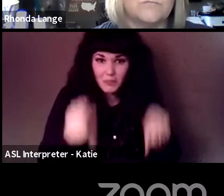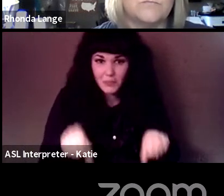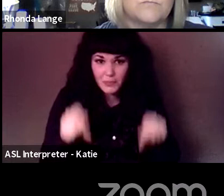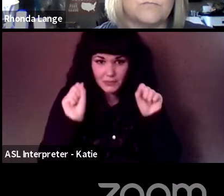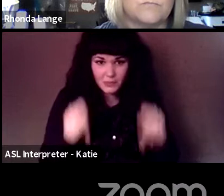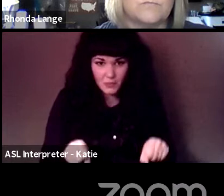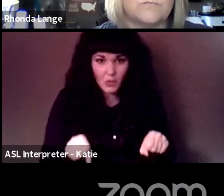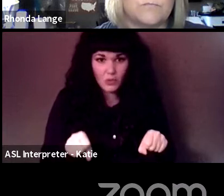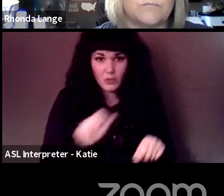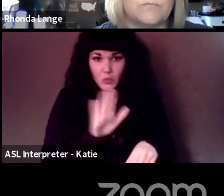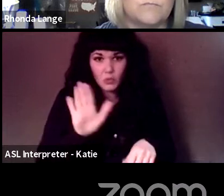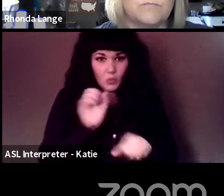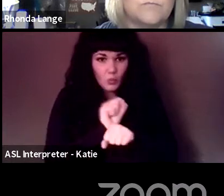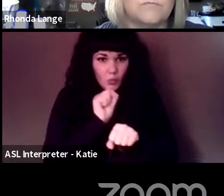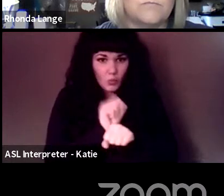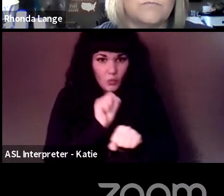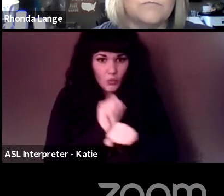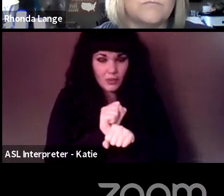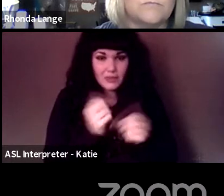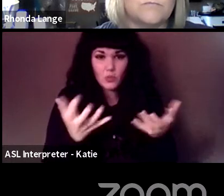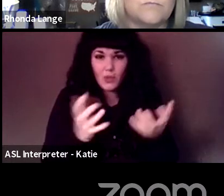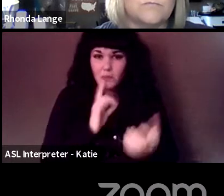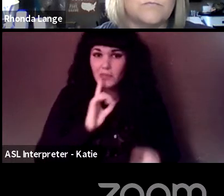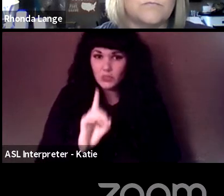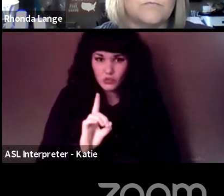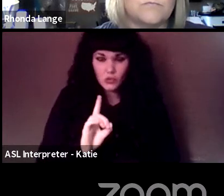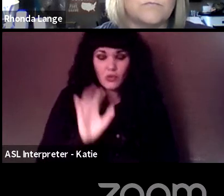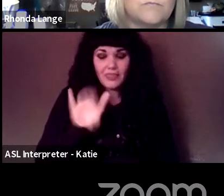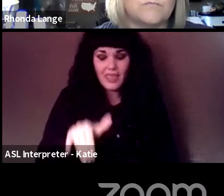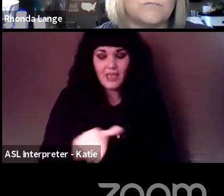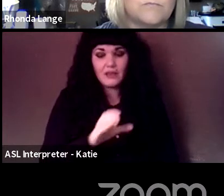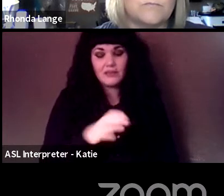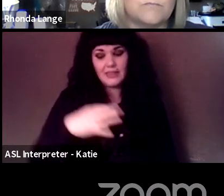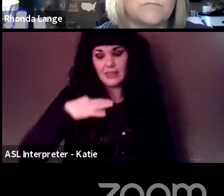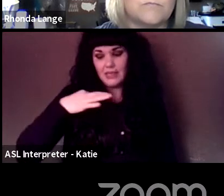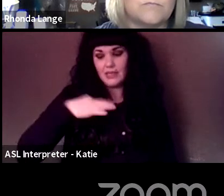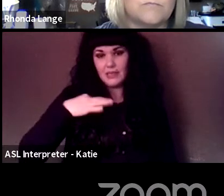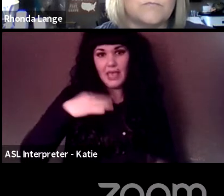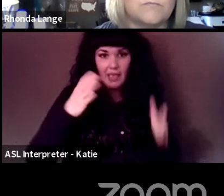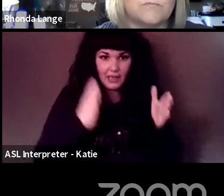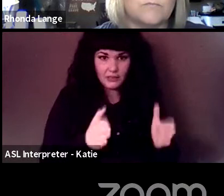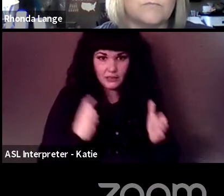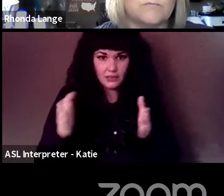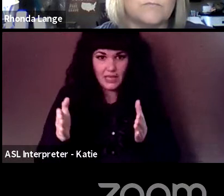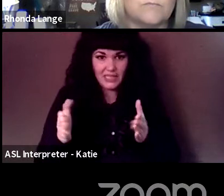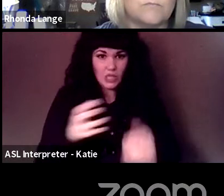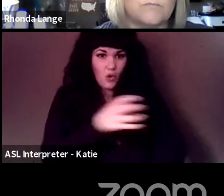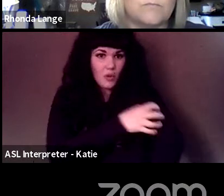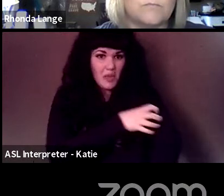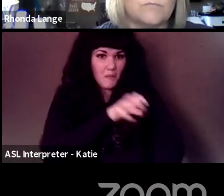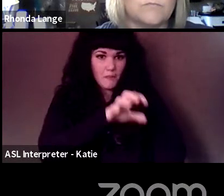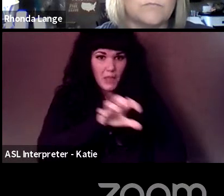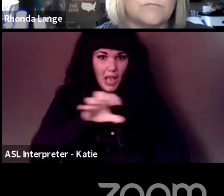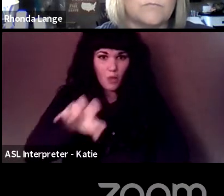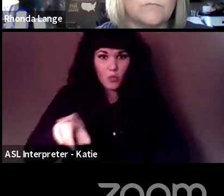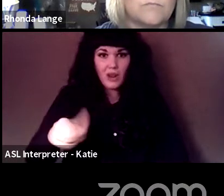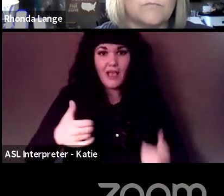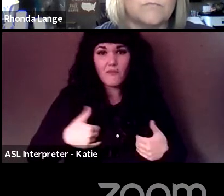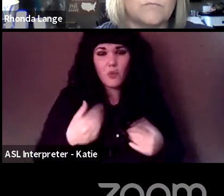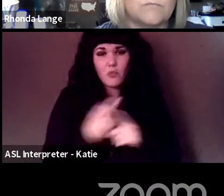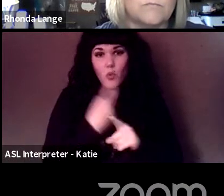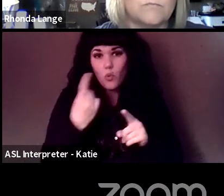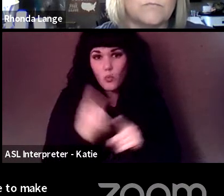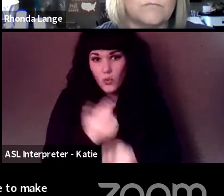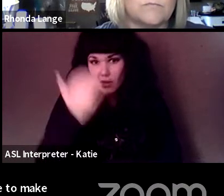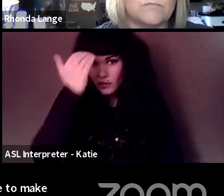our candidates are empowered with the proper knowledge to make proper decisions as far as running for